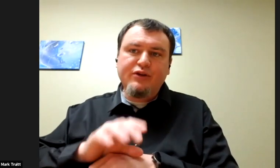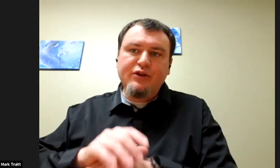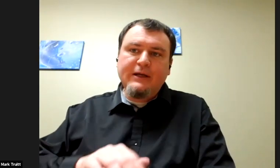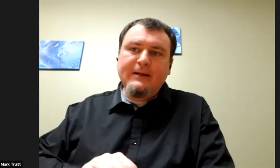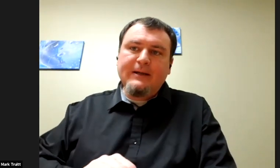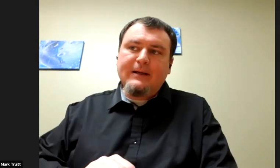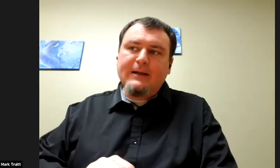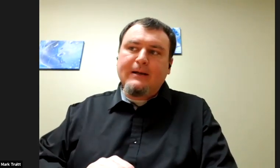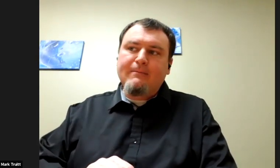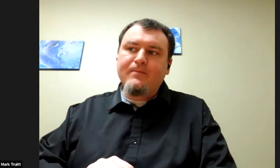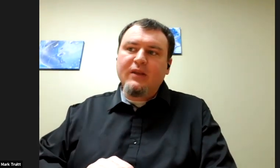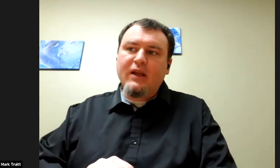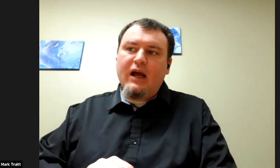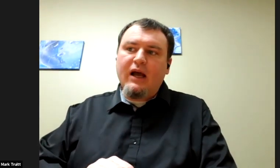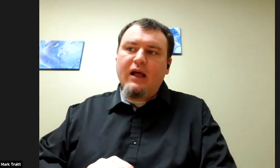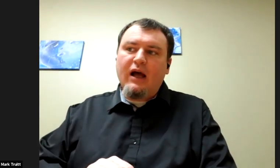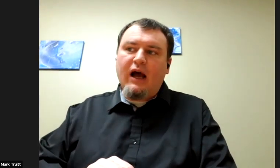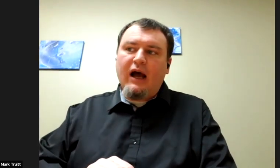my church.